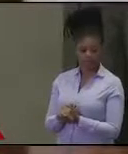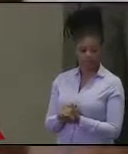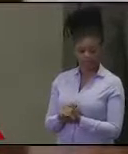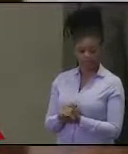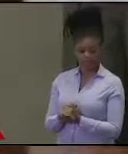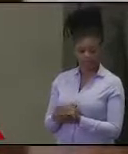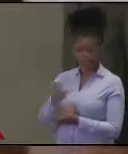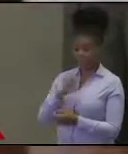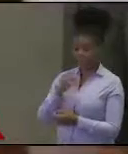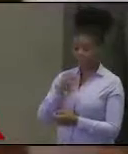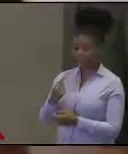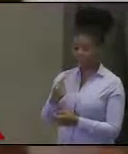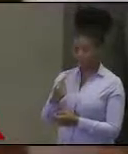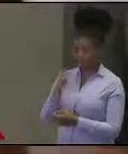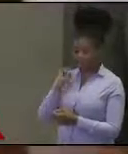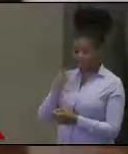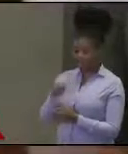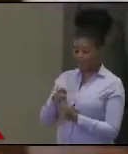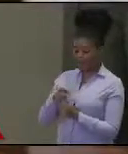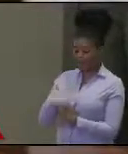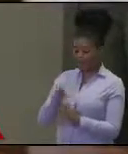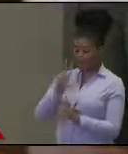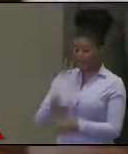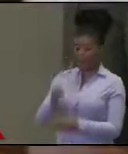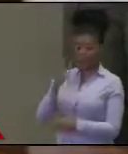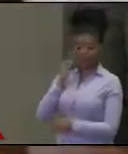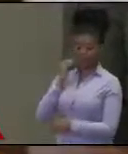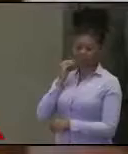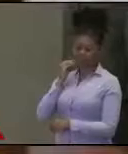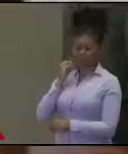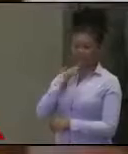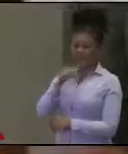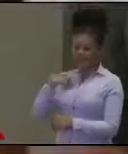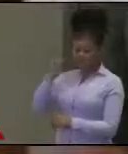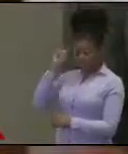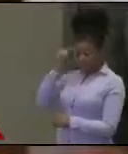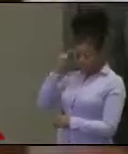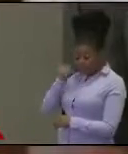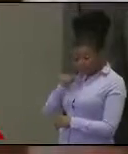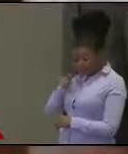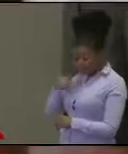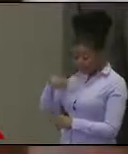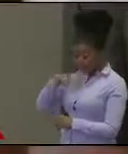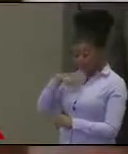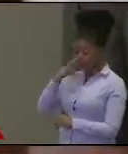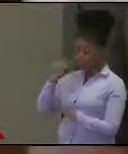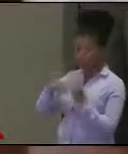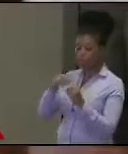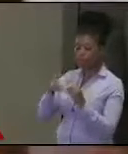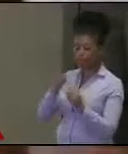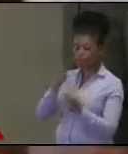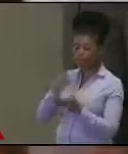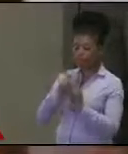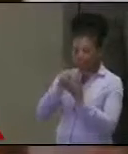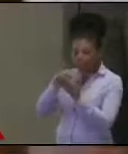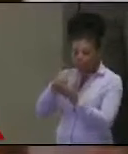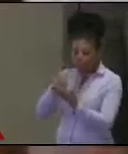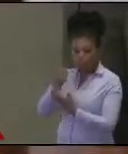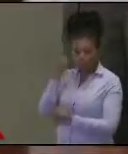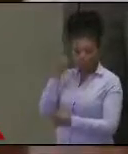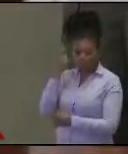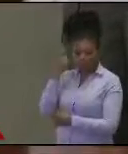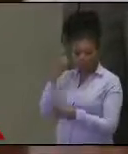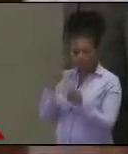andithi kuyanyanzeleka uba iba ne-practical experience, but I think this moment that I'm talking about will help you to understand